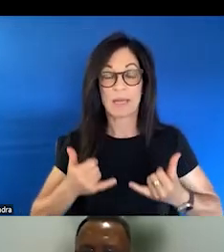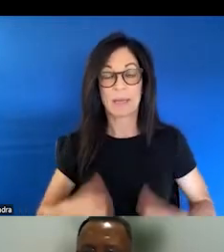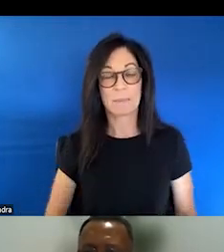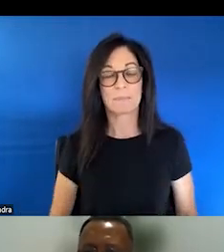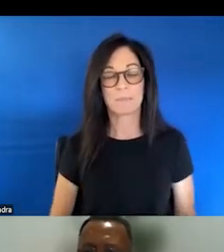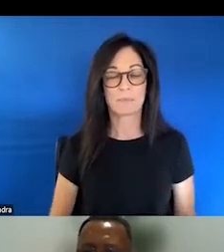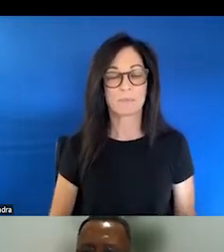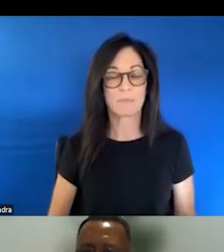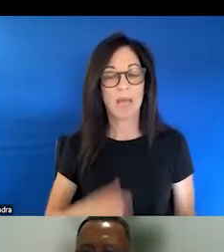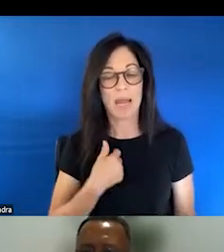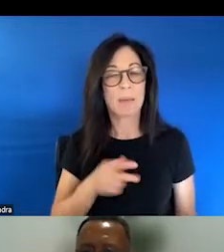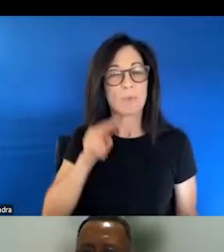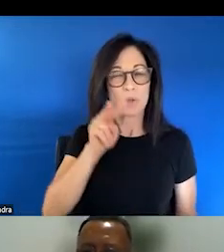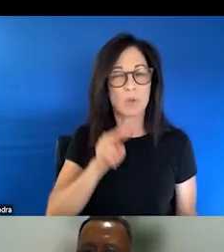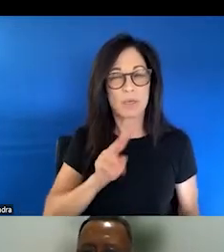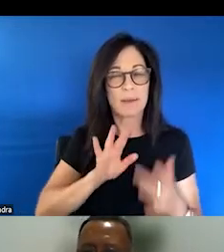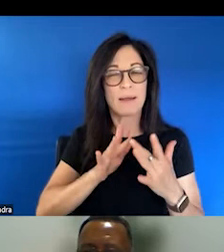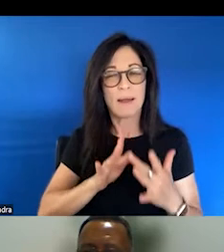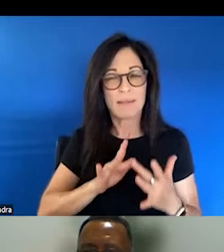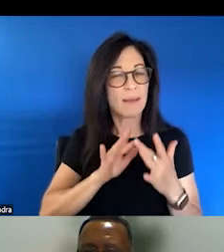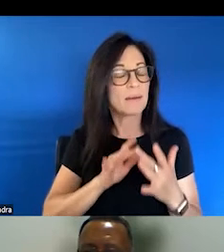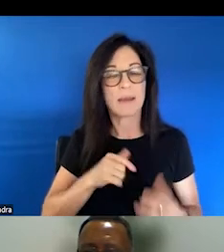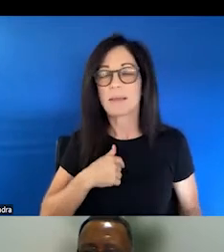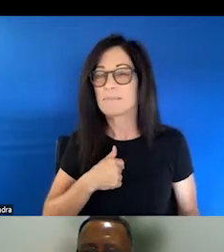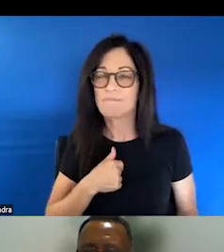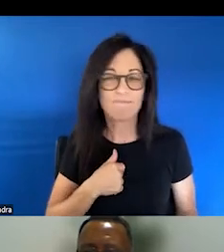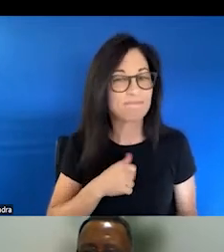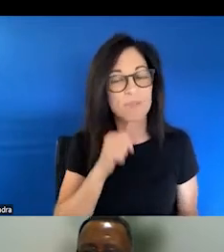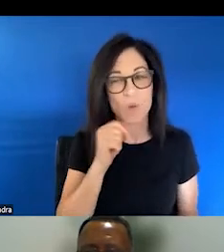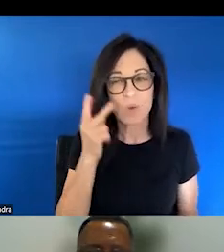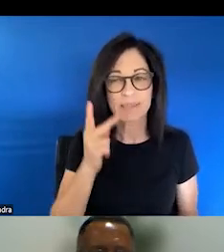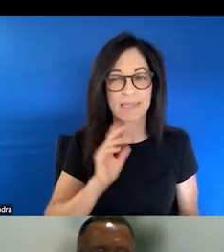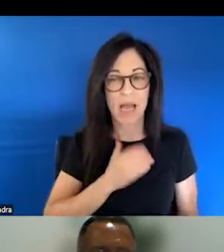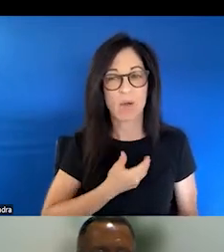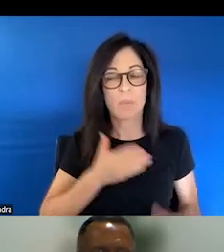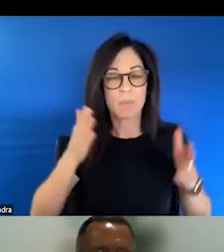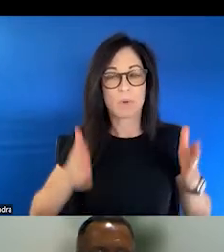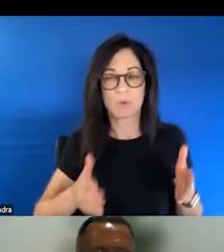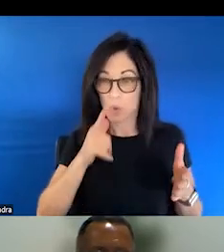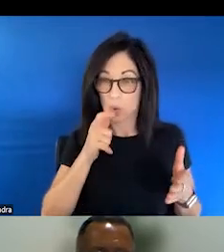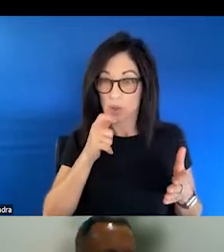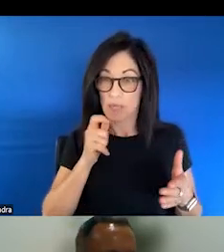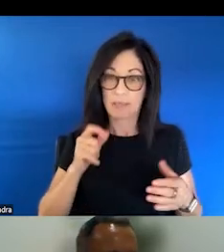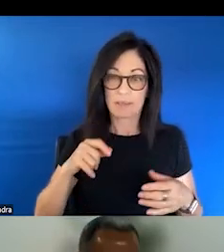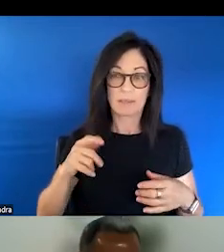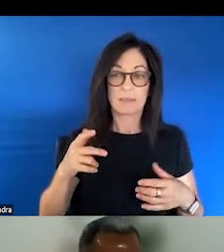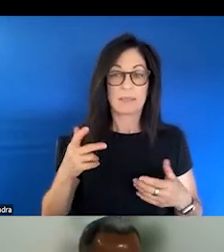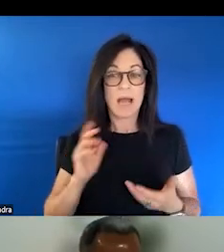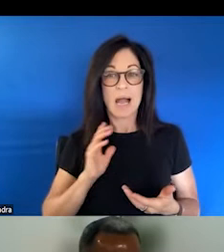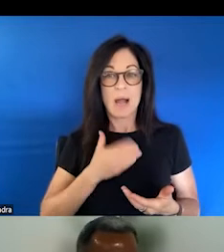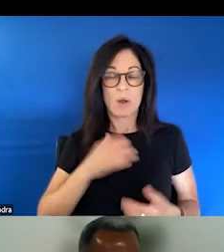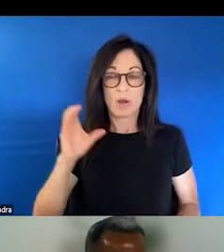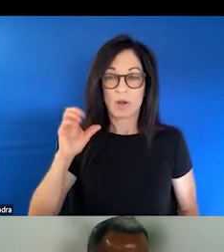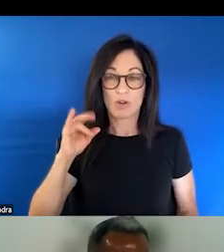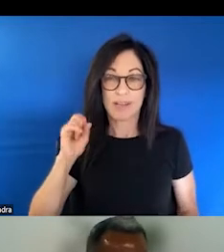looking online and I don't quite see our person who is going to be our crisis